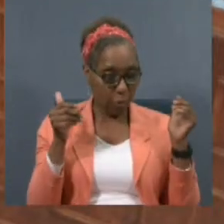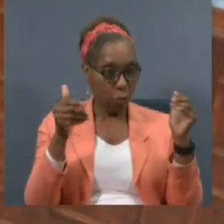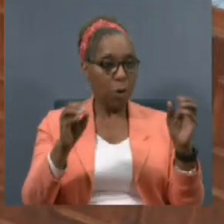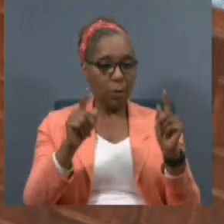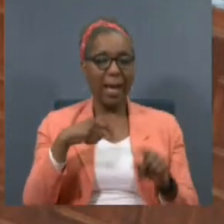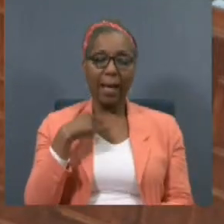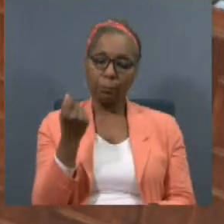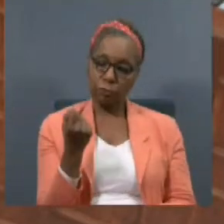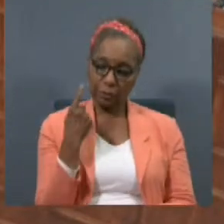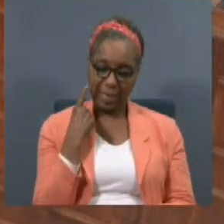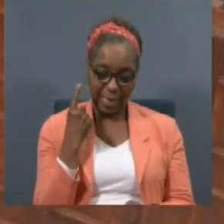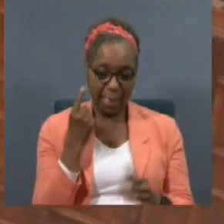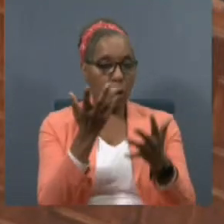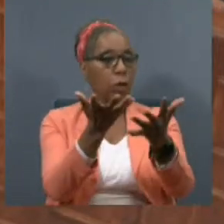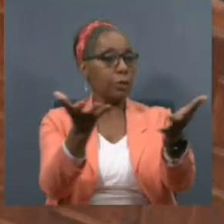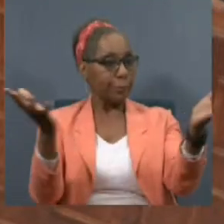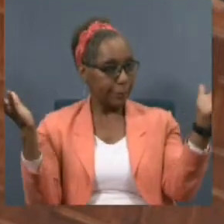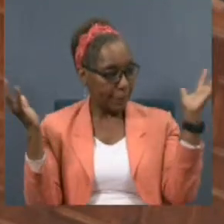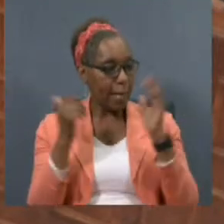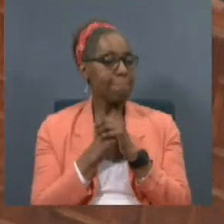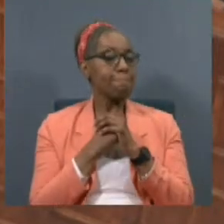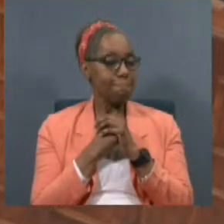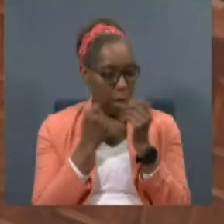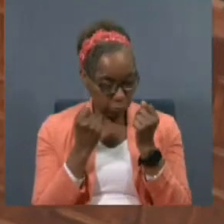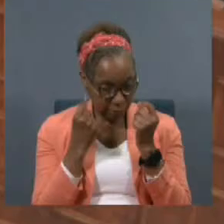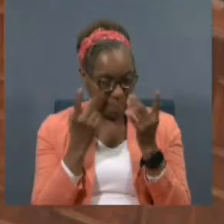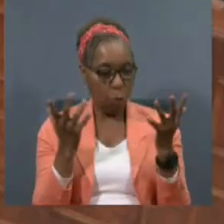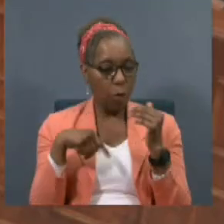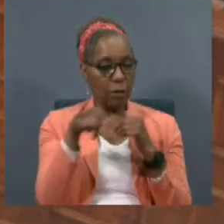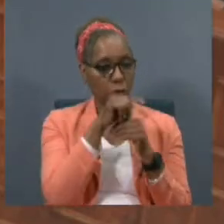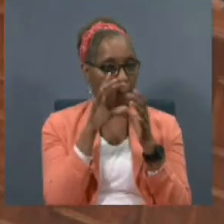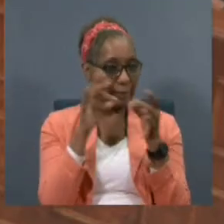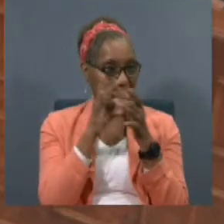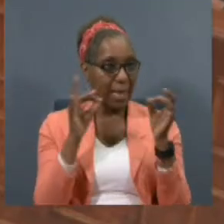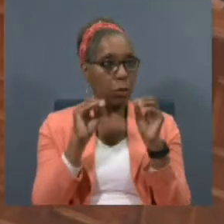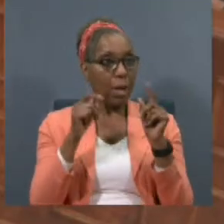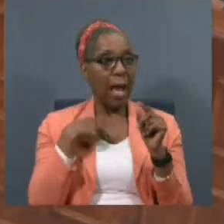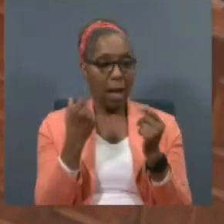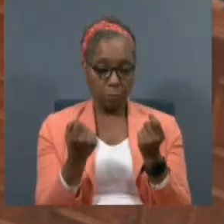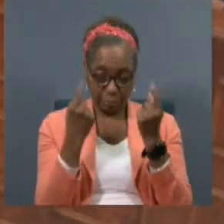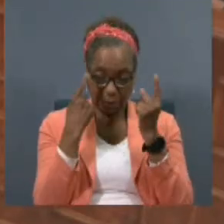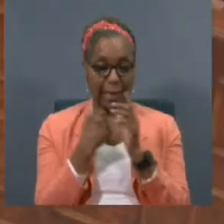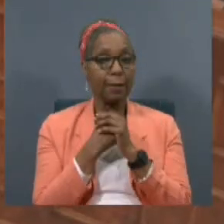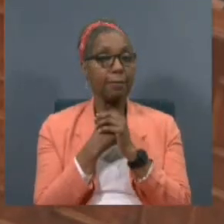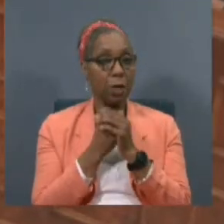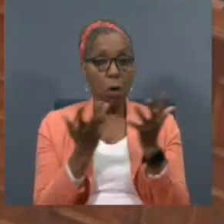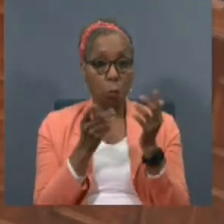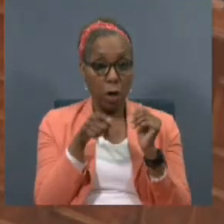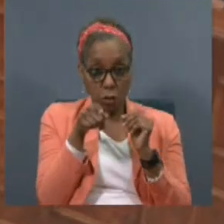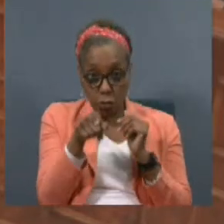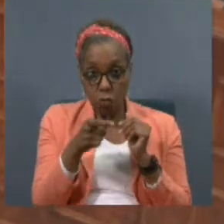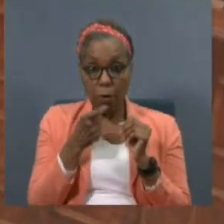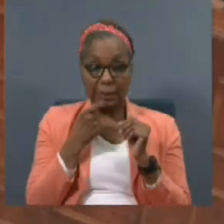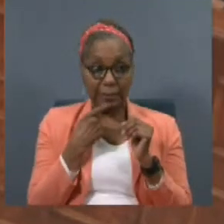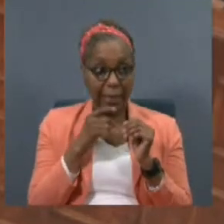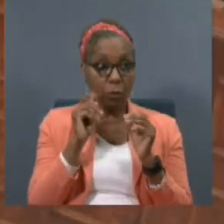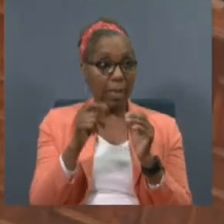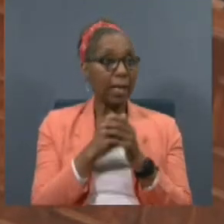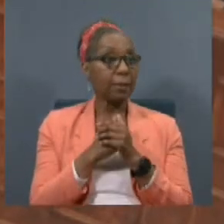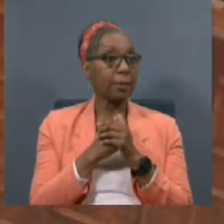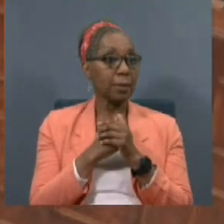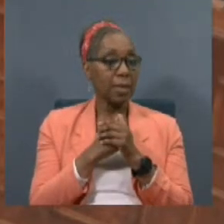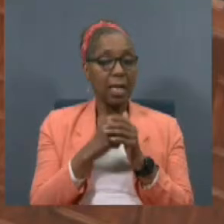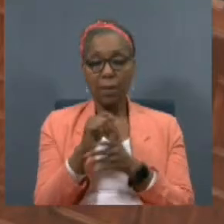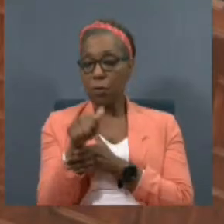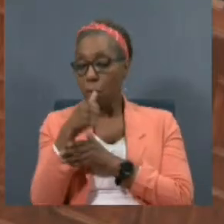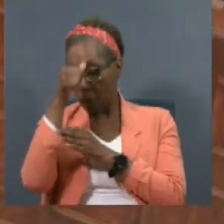I understand what each and every one of you are saying. I understand what you are saying and this other